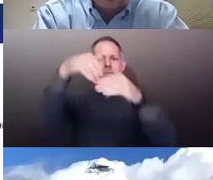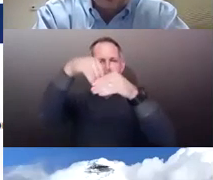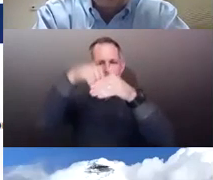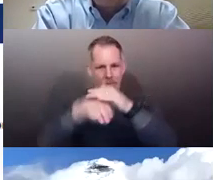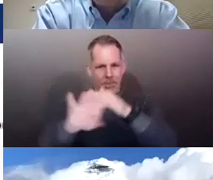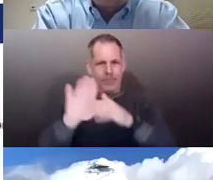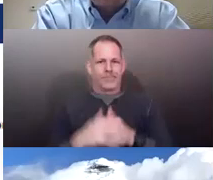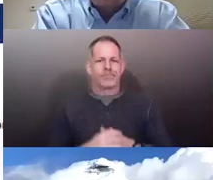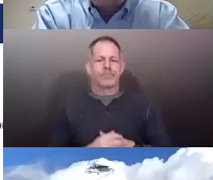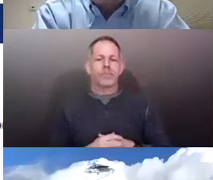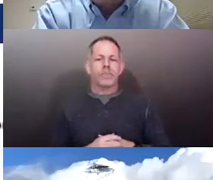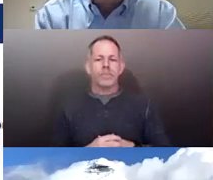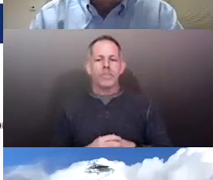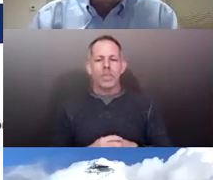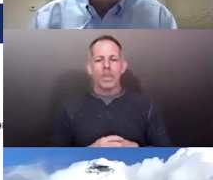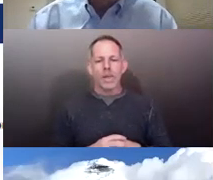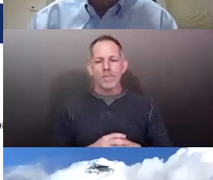know.